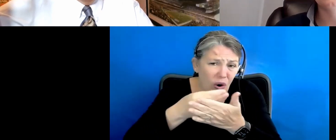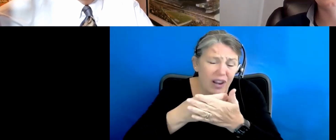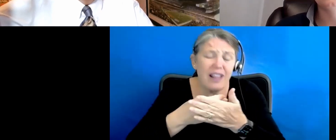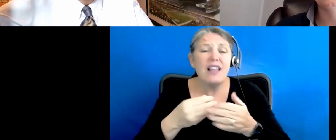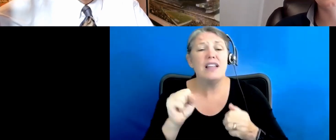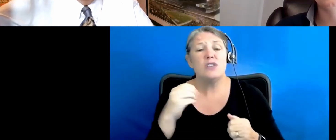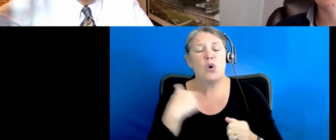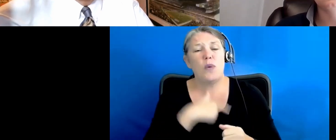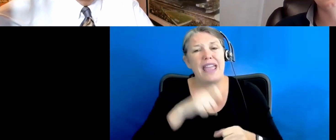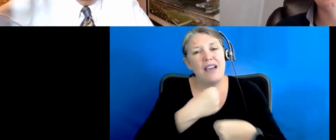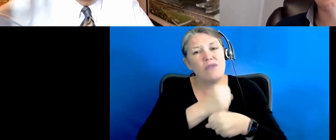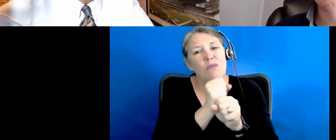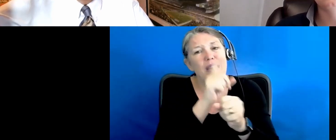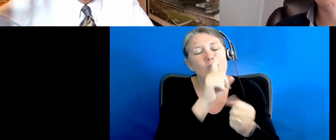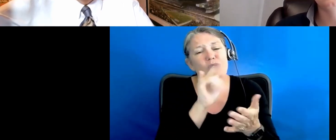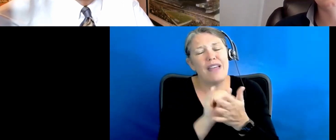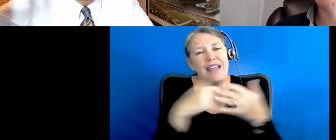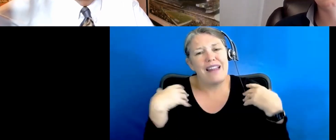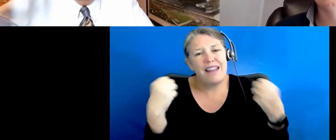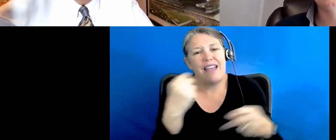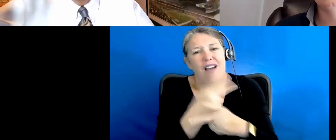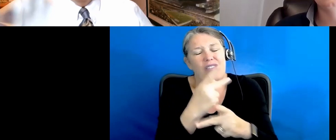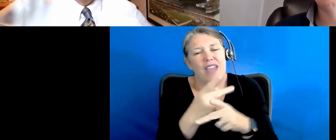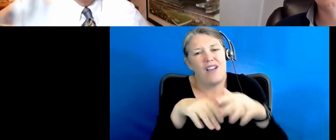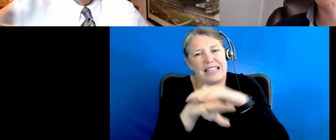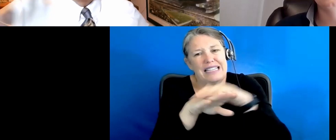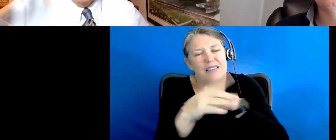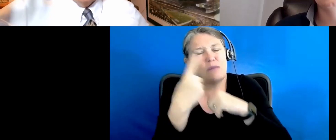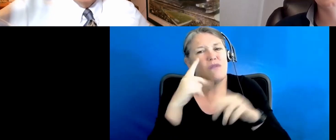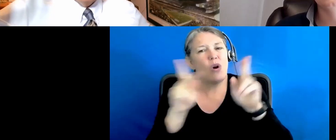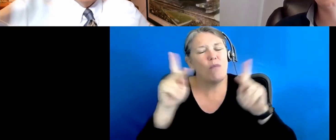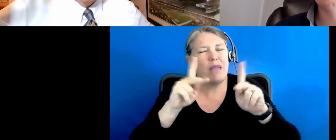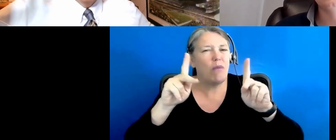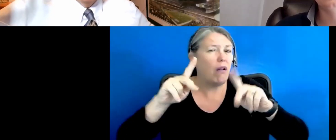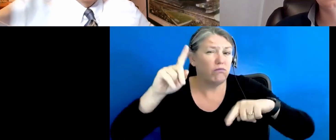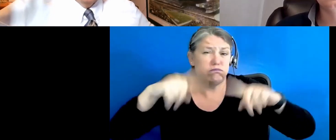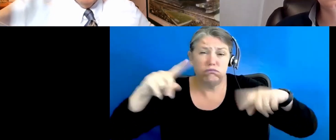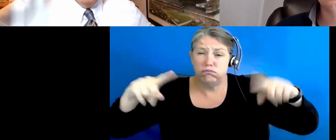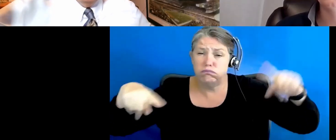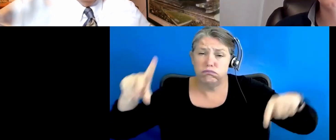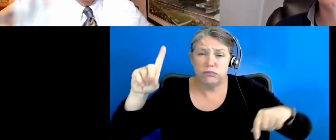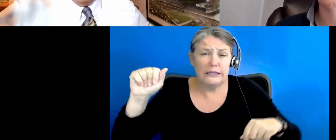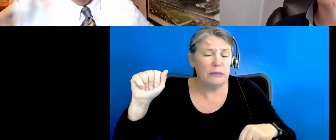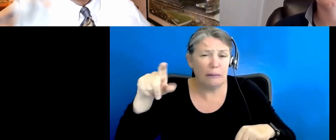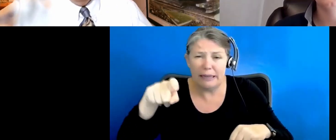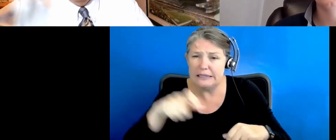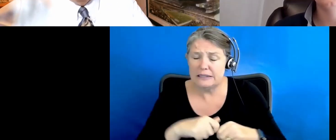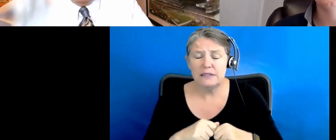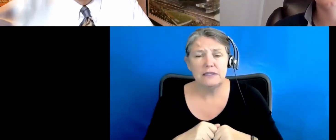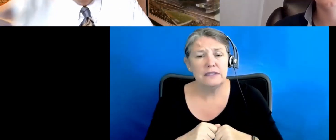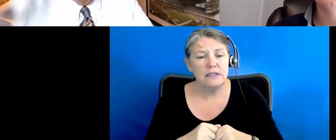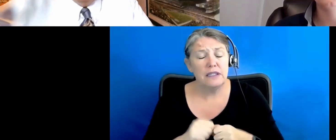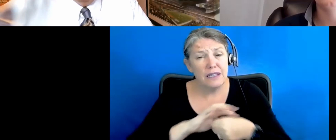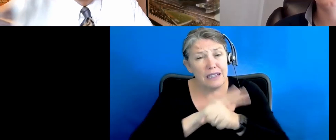And so we have to make sure that healthcare is accessible for people across all categories of disabilities. That pandemic